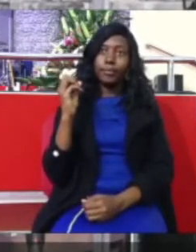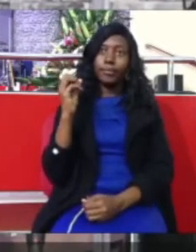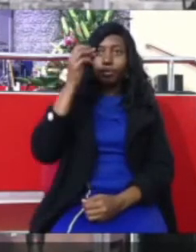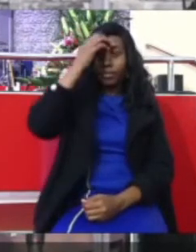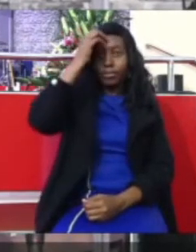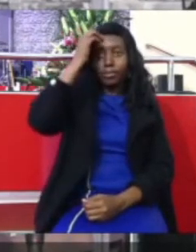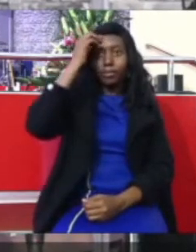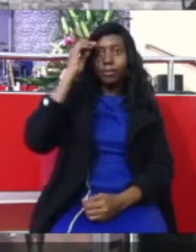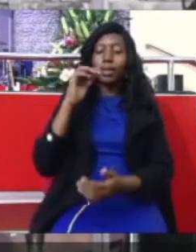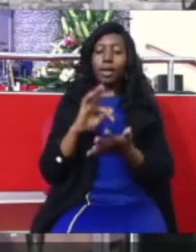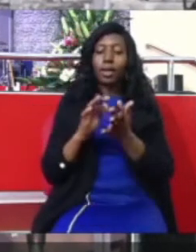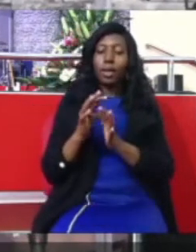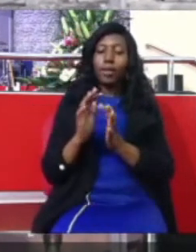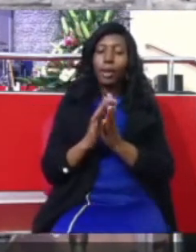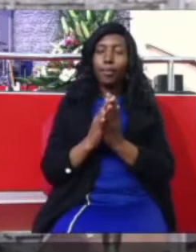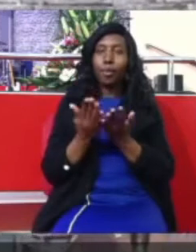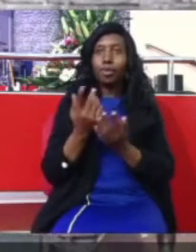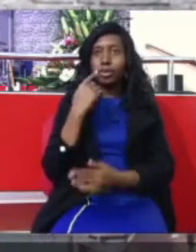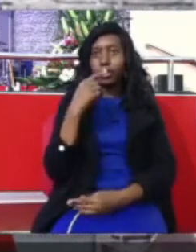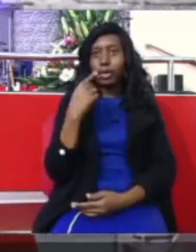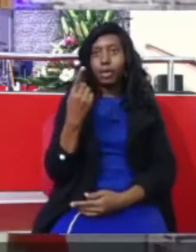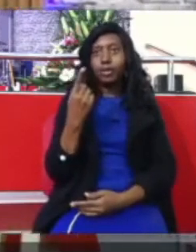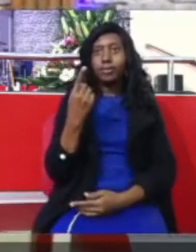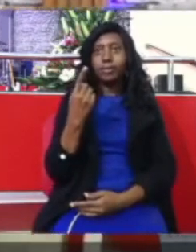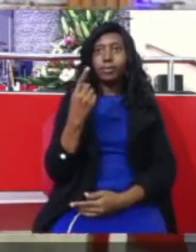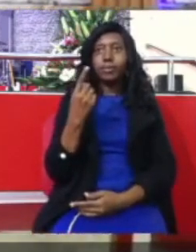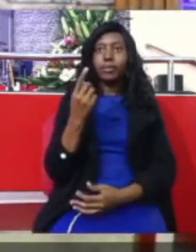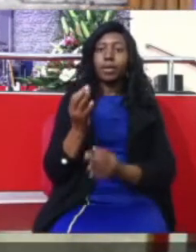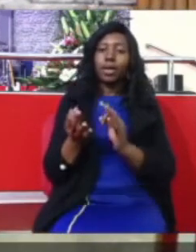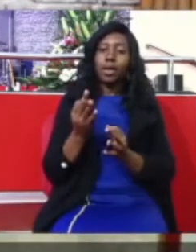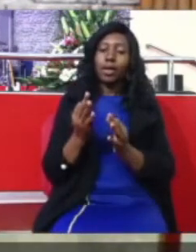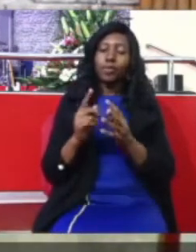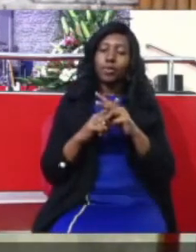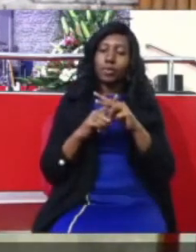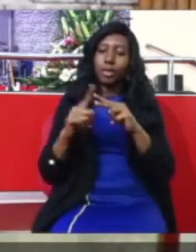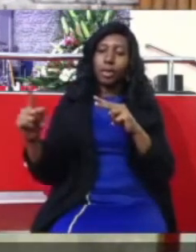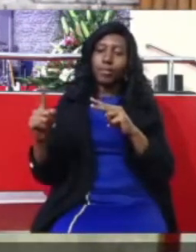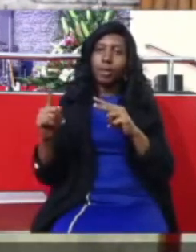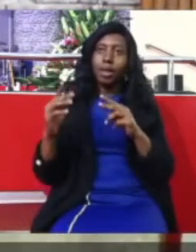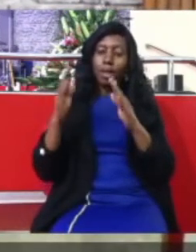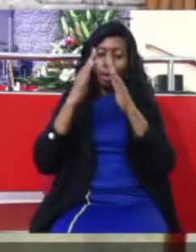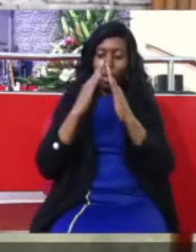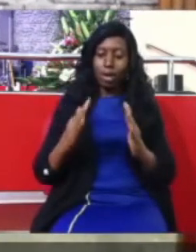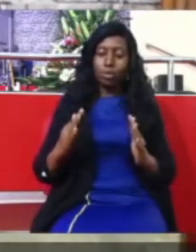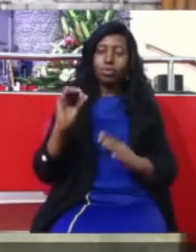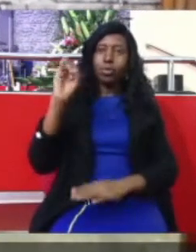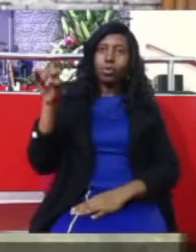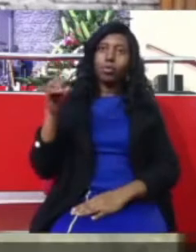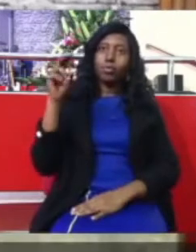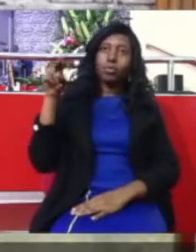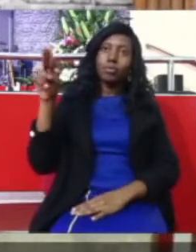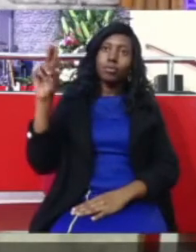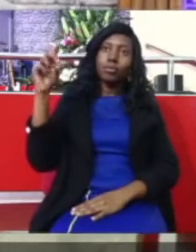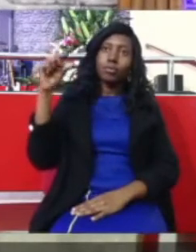The Bible says, "And the remnant who have escaped of the house of Judah shall again take root downward and bear